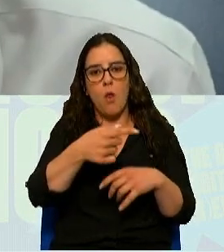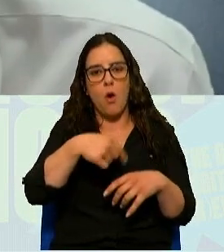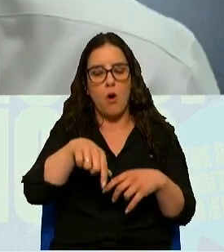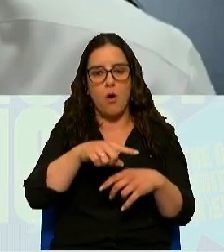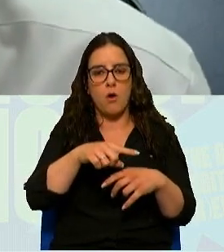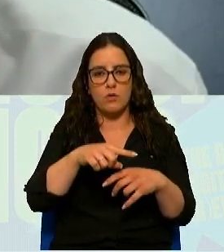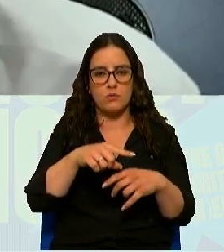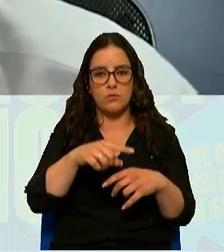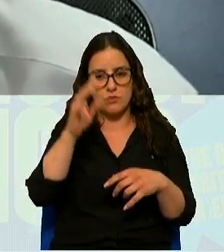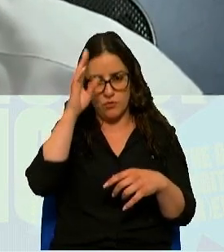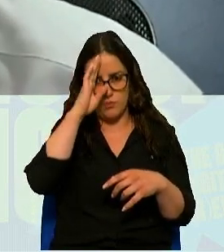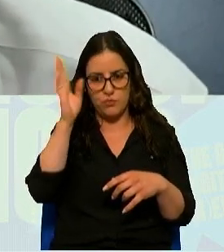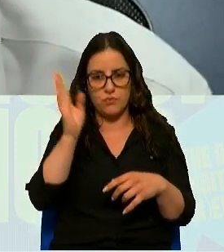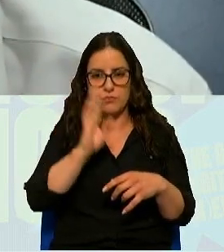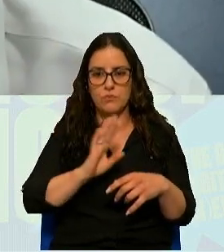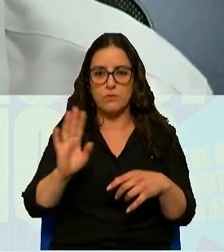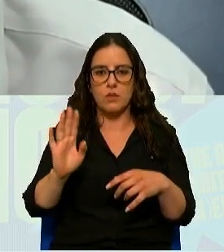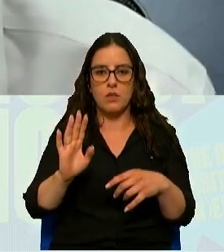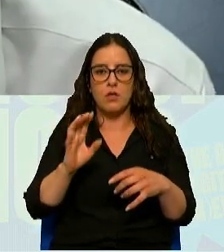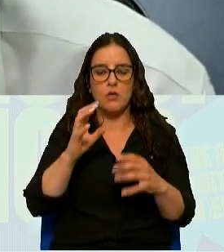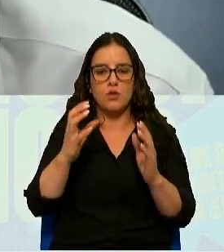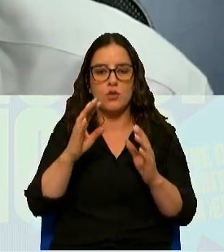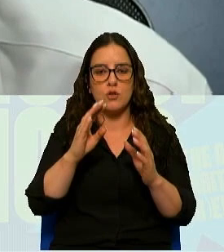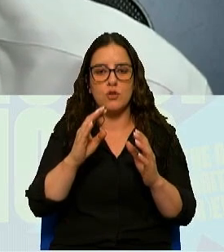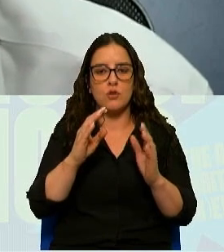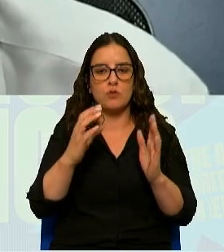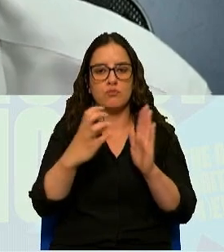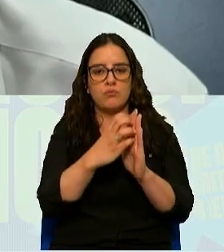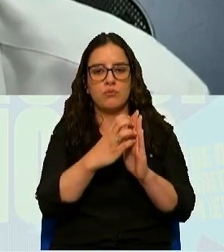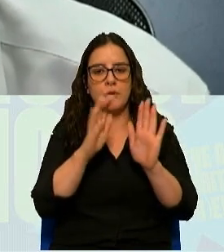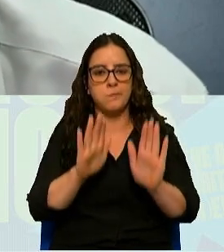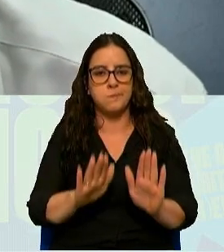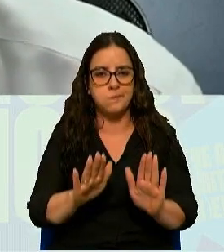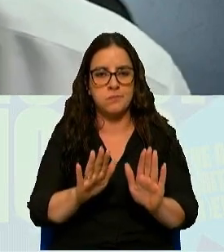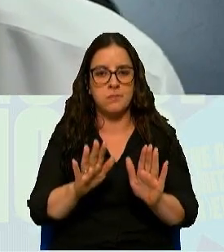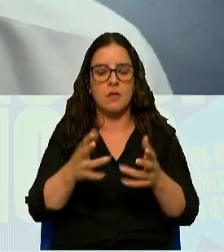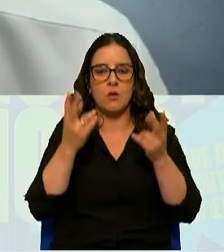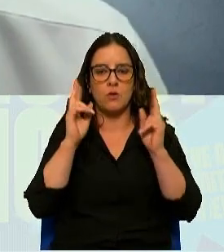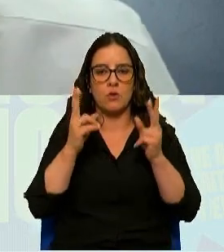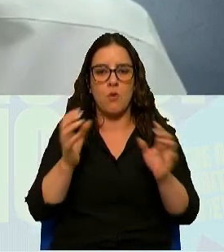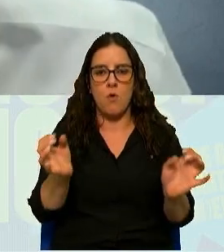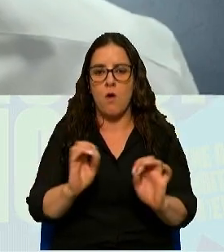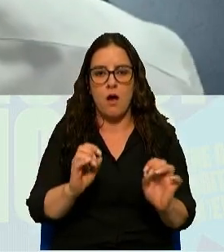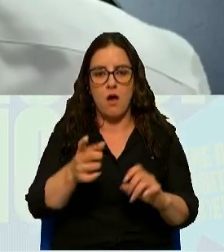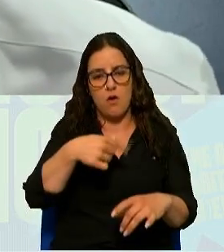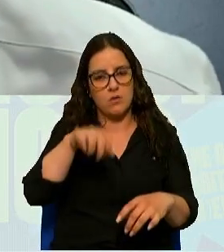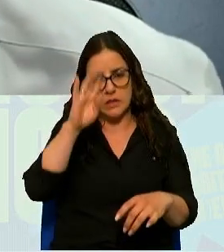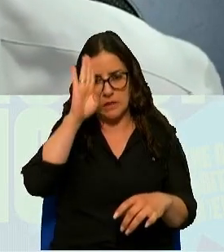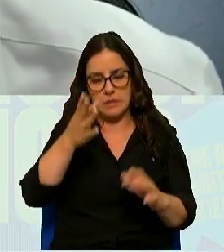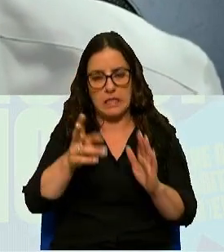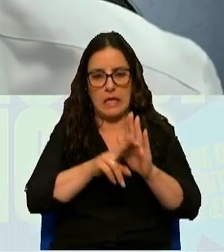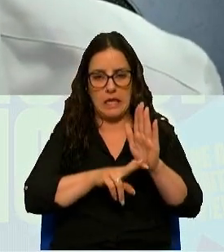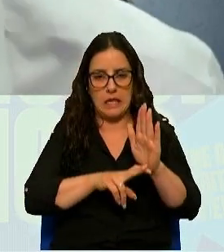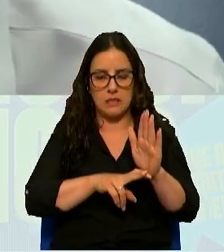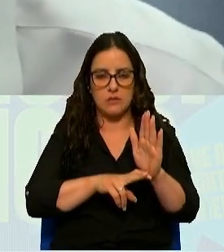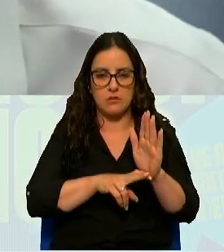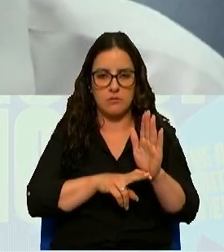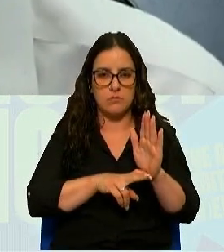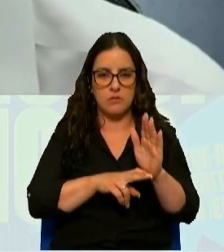are no stop signs on the highway. We know the rules of the world and the rules of the road that allow us to pass that scene differently.